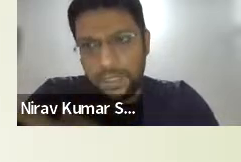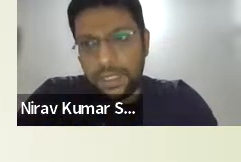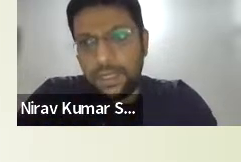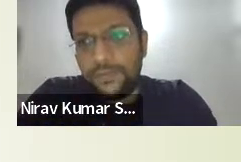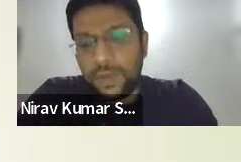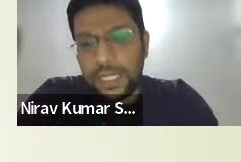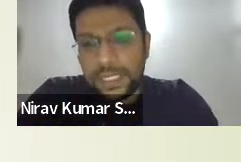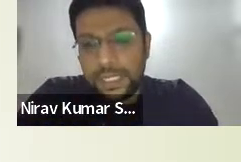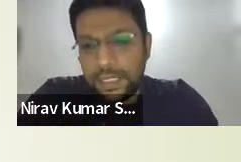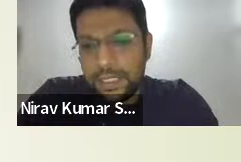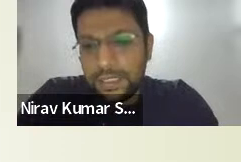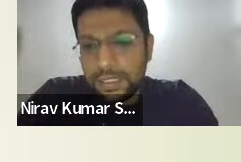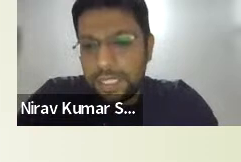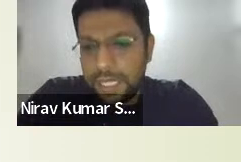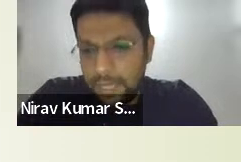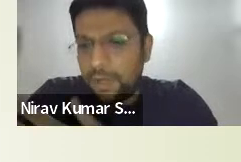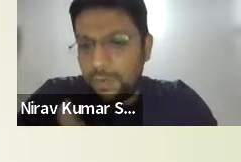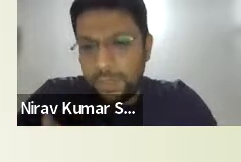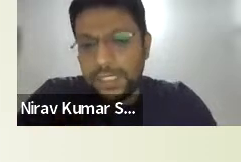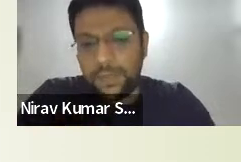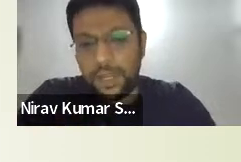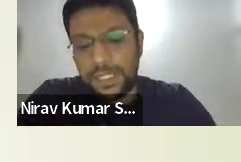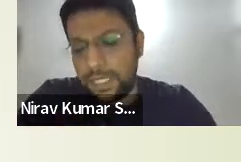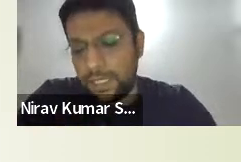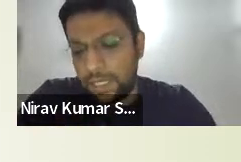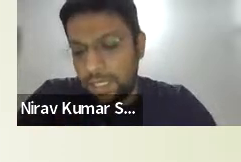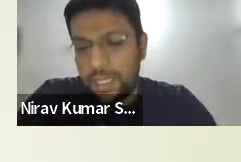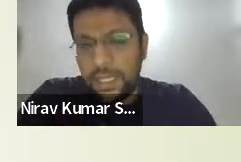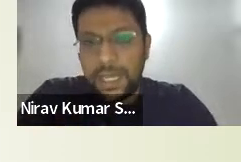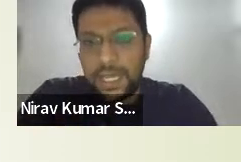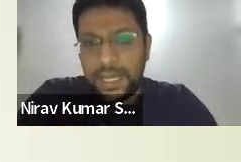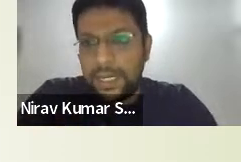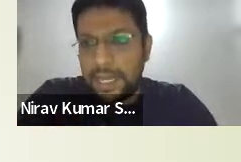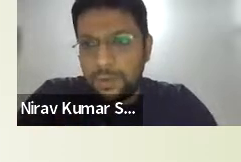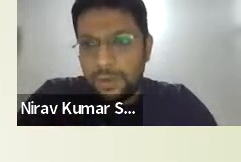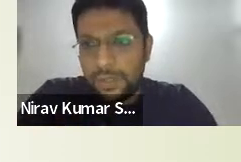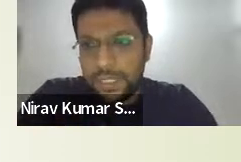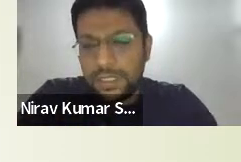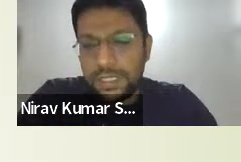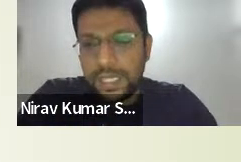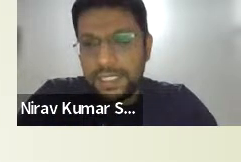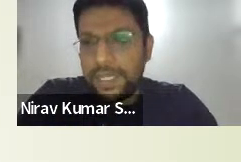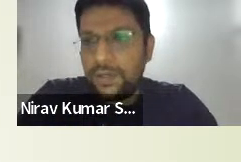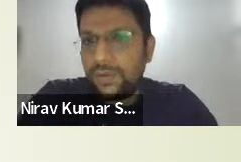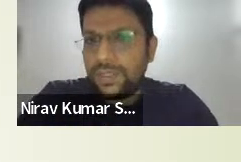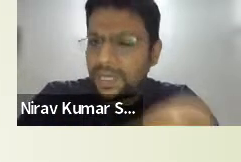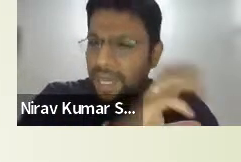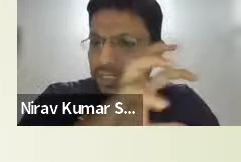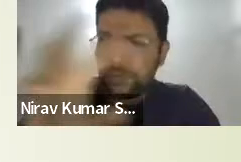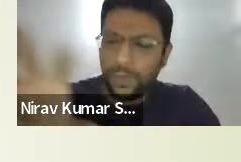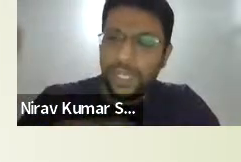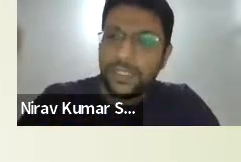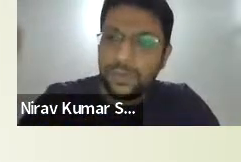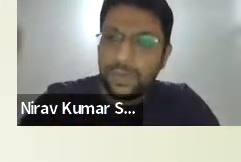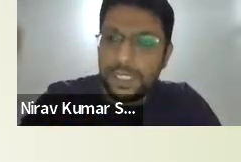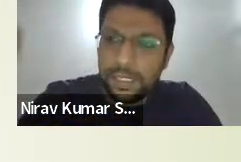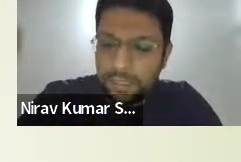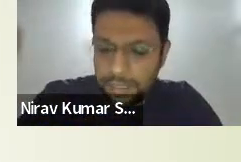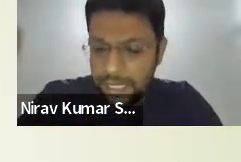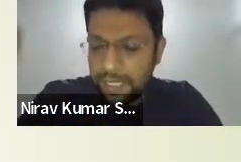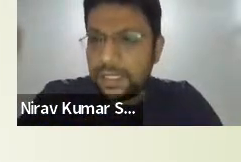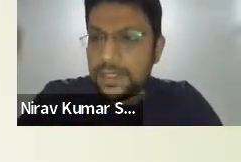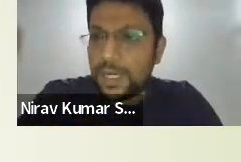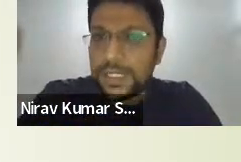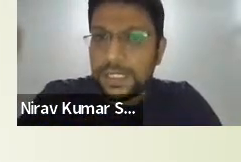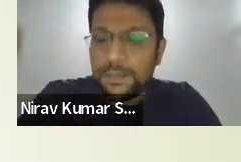after a few consultations, they came out with this policy. And I'm going to just explain to you the large points which